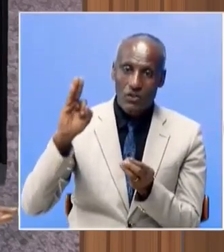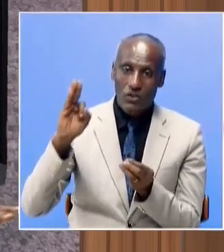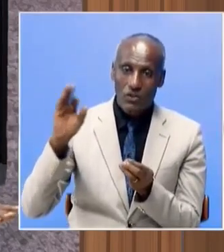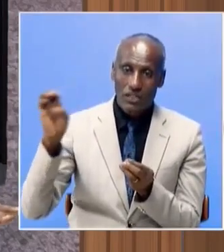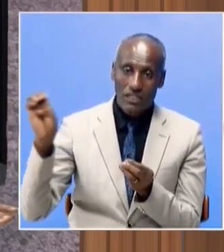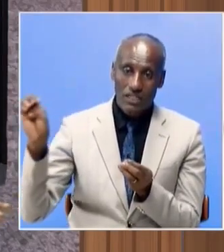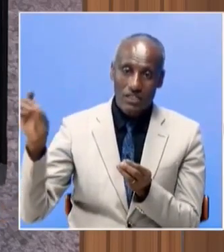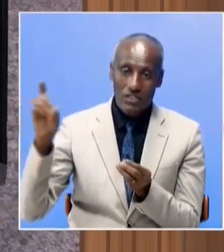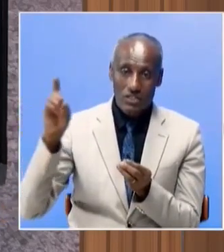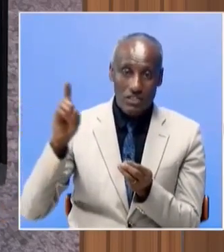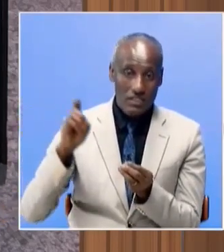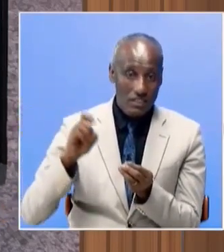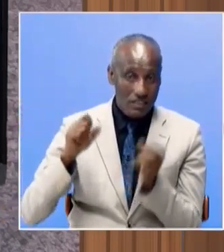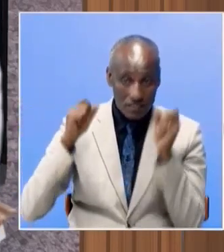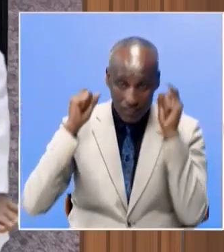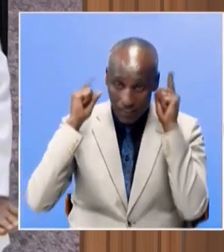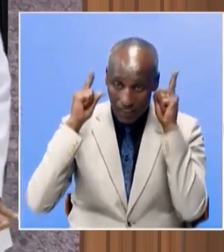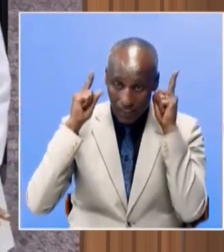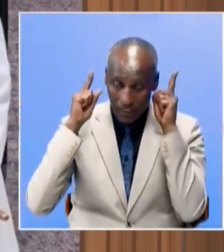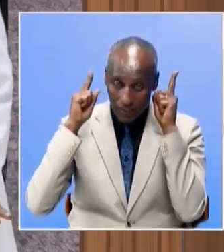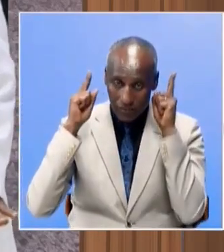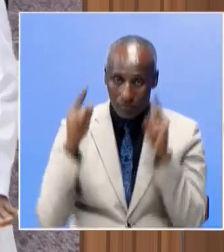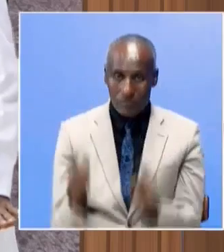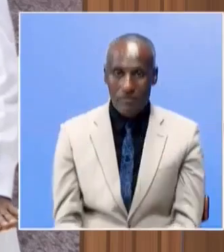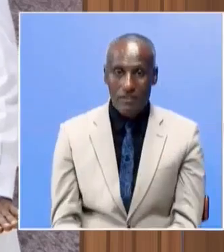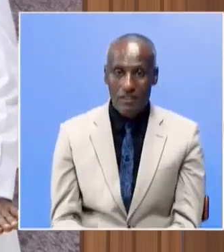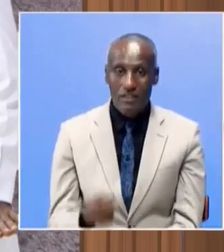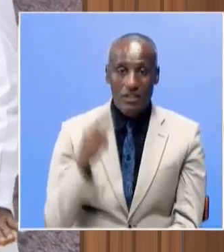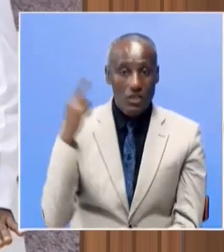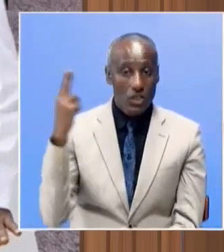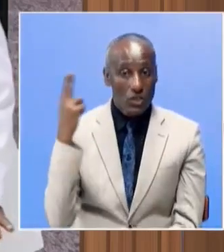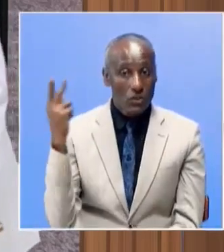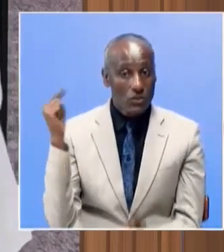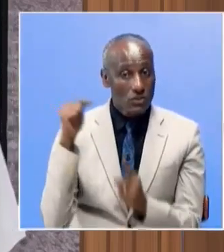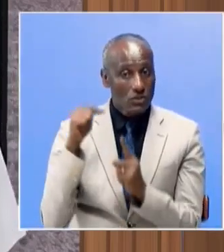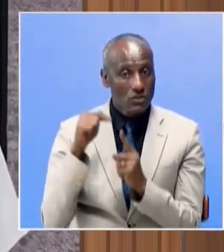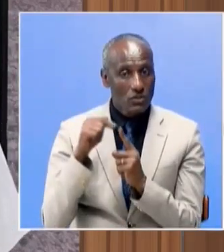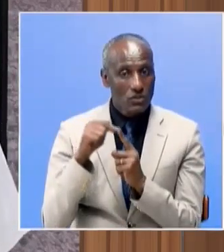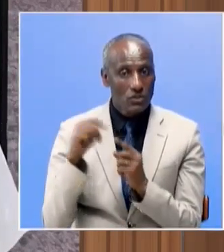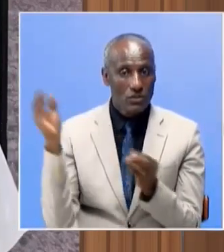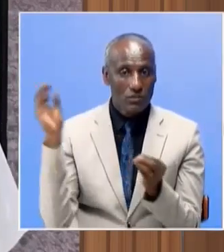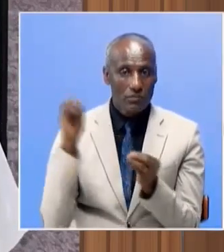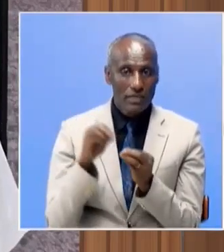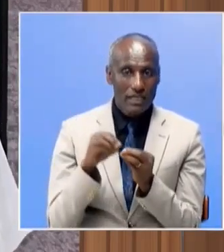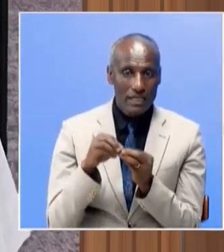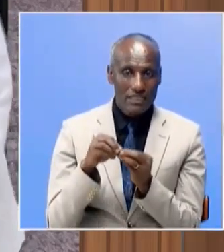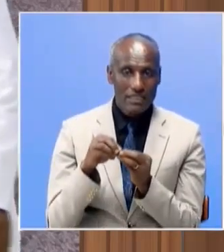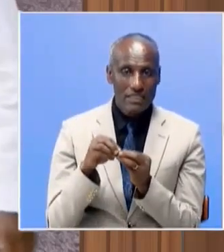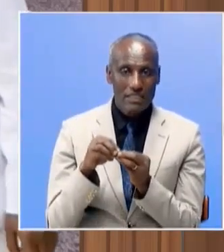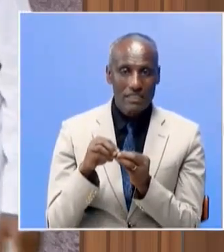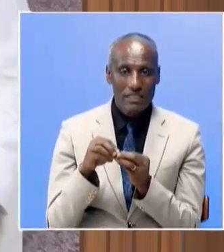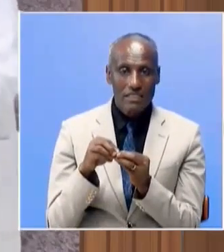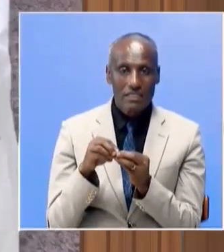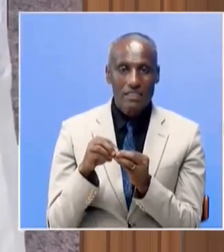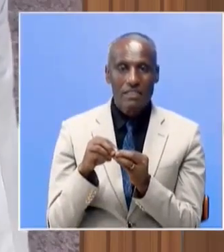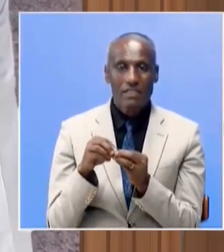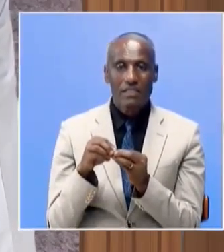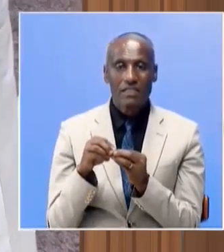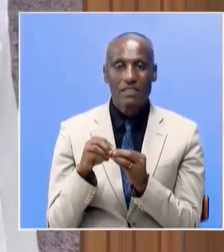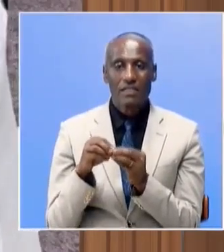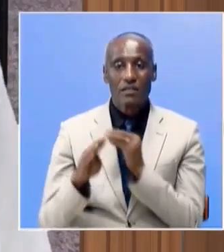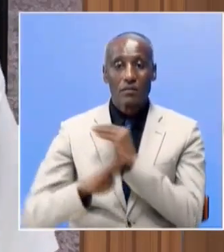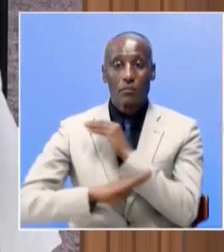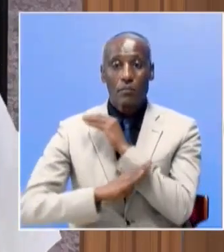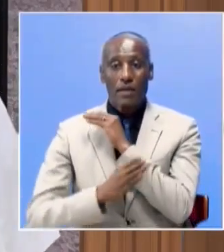clear. Used or used to plus, yes, base